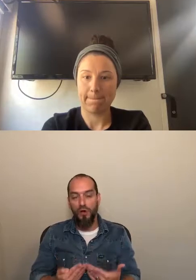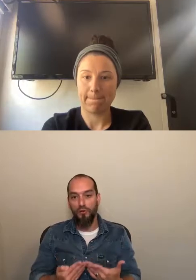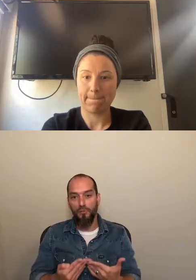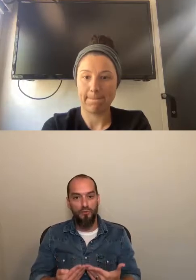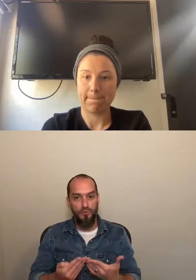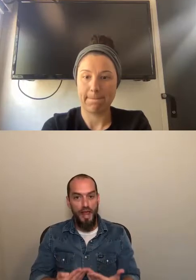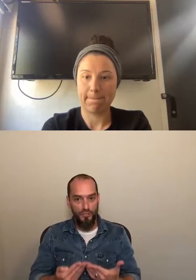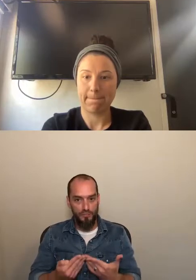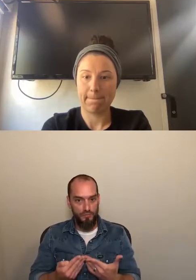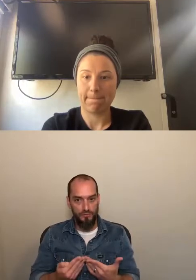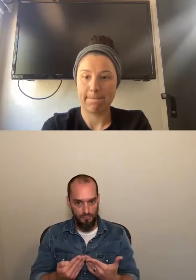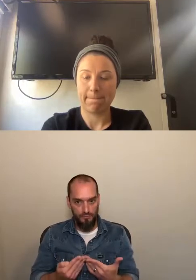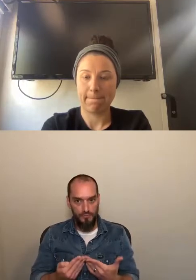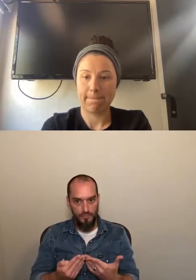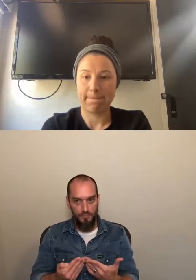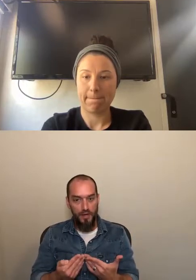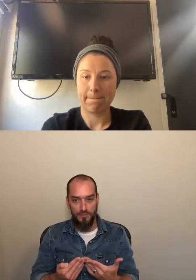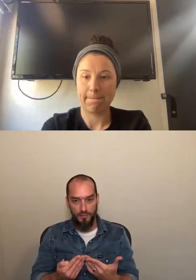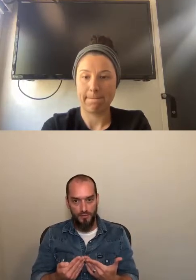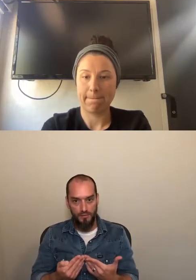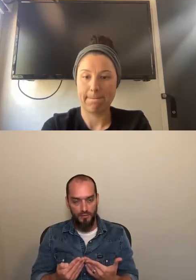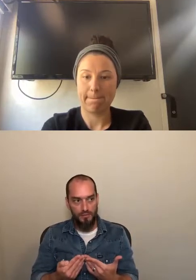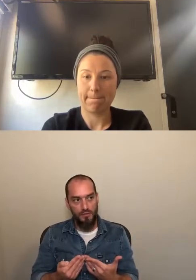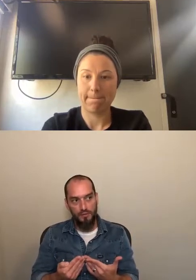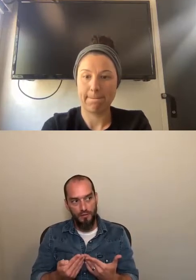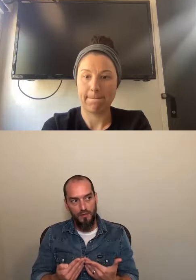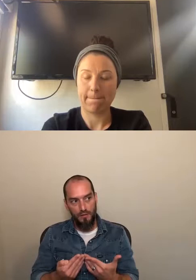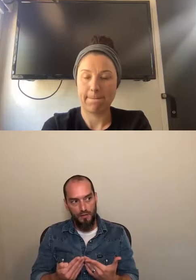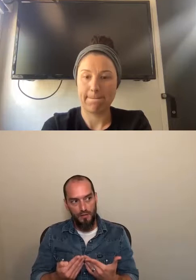cause an autoimmune reaction, in my experience.